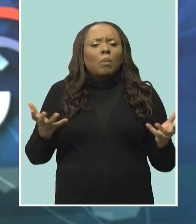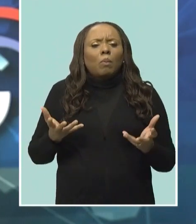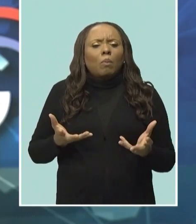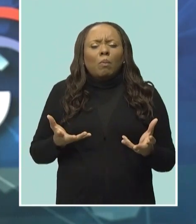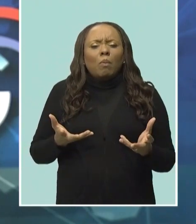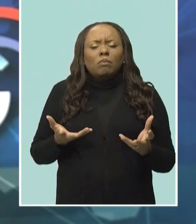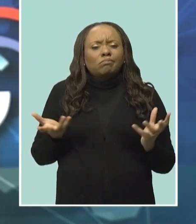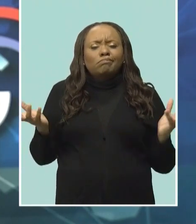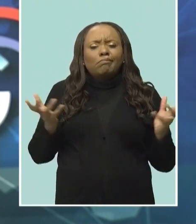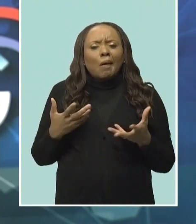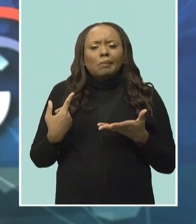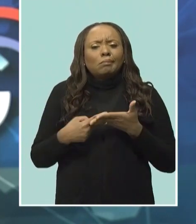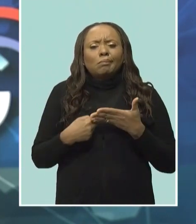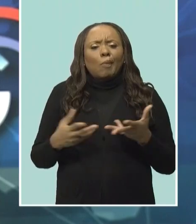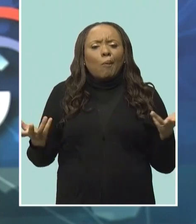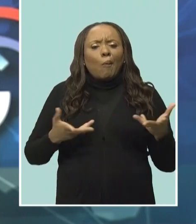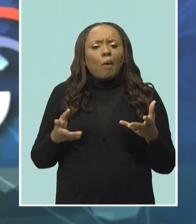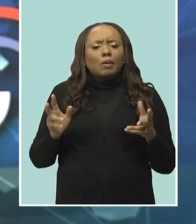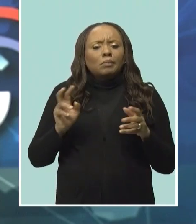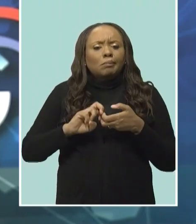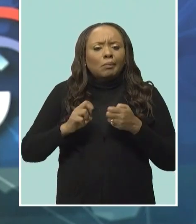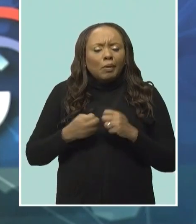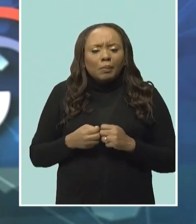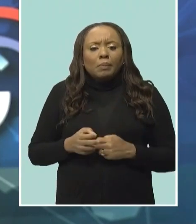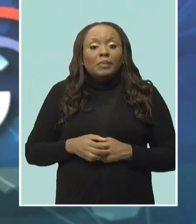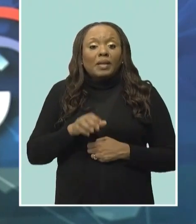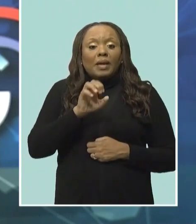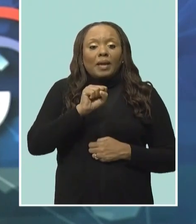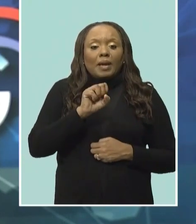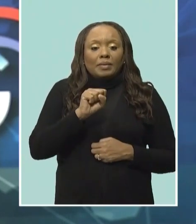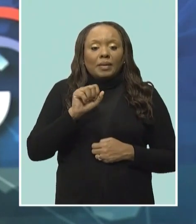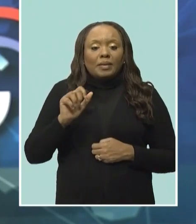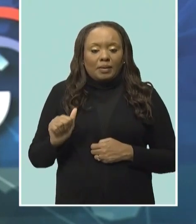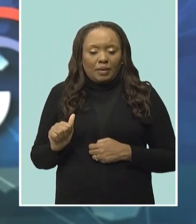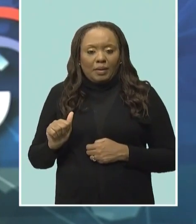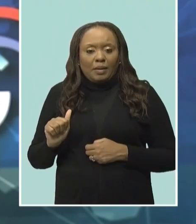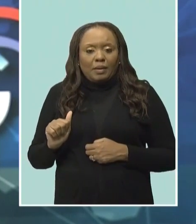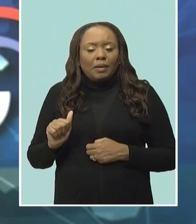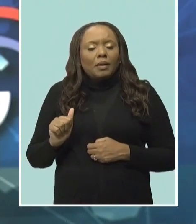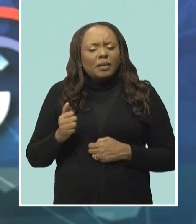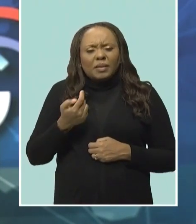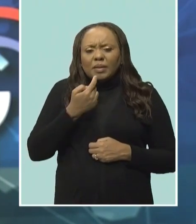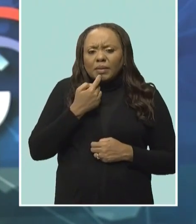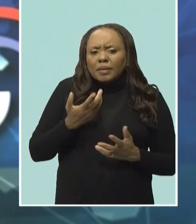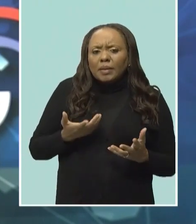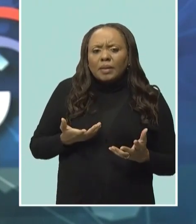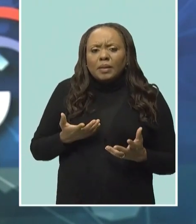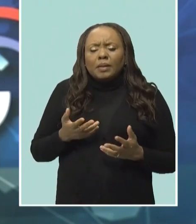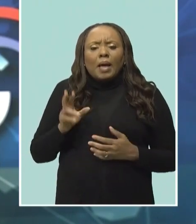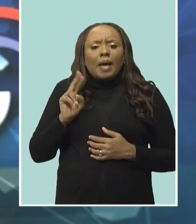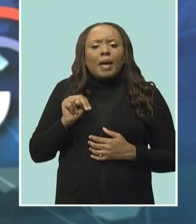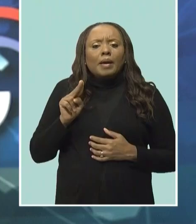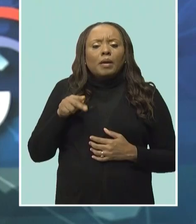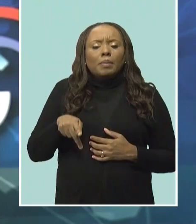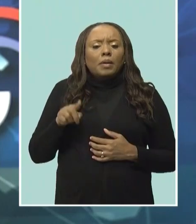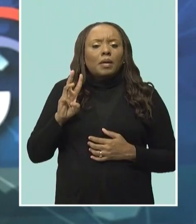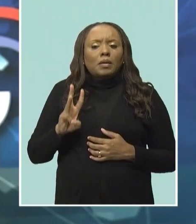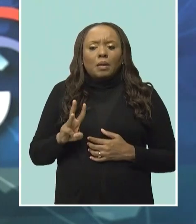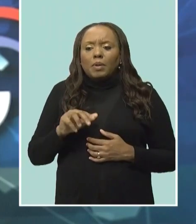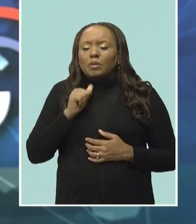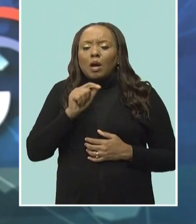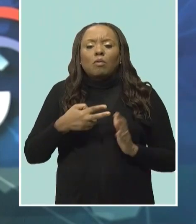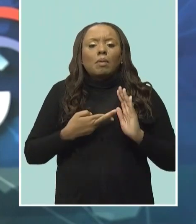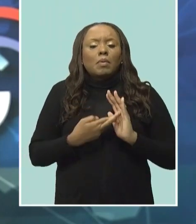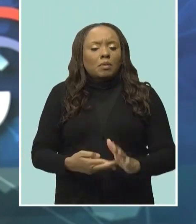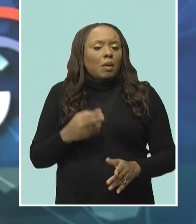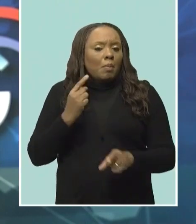Workers' failure to satisfactorily represent their interests in a number of grievances. Mr. Franklin tells CBC News he merely